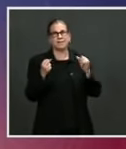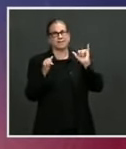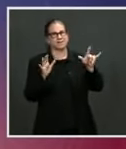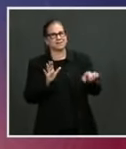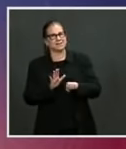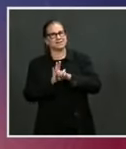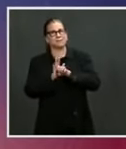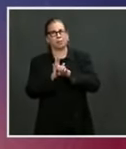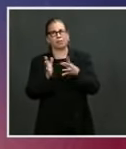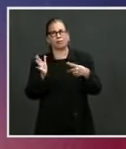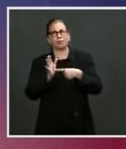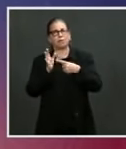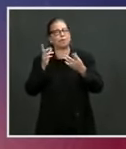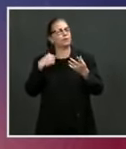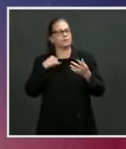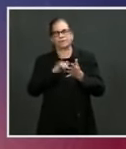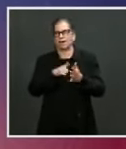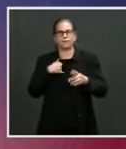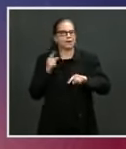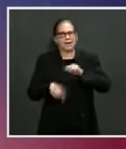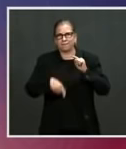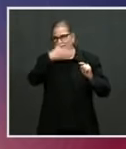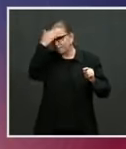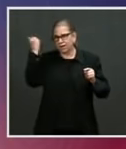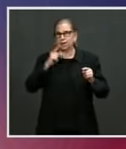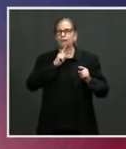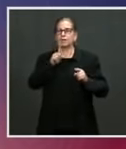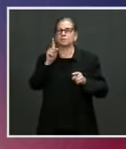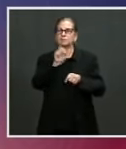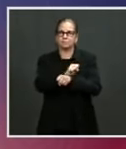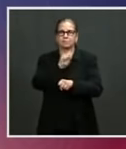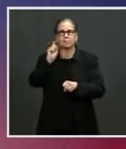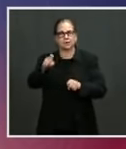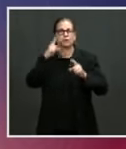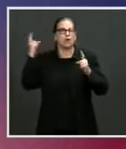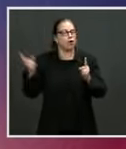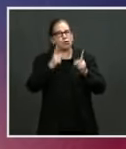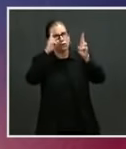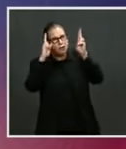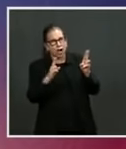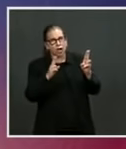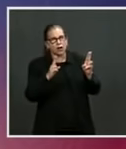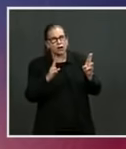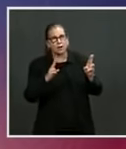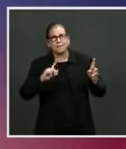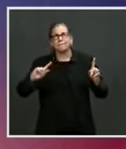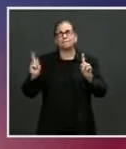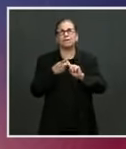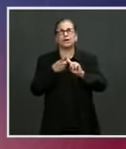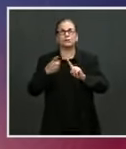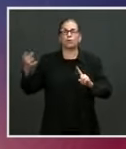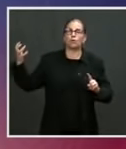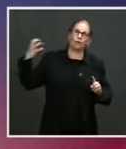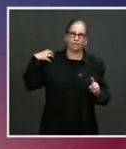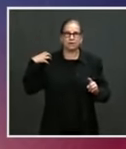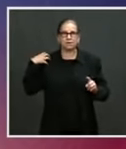honor. At the first official Memorial Day ceremony held here at Arlington in